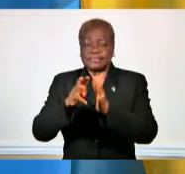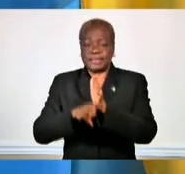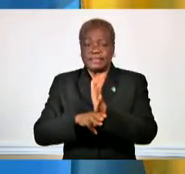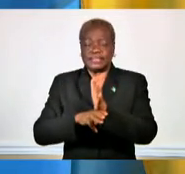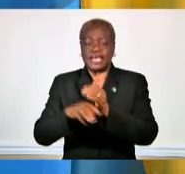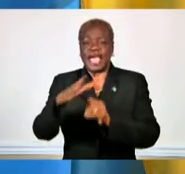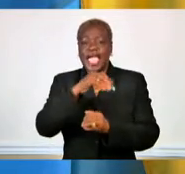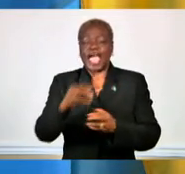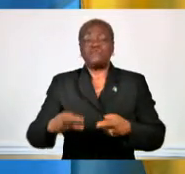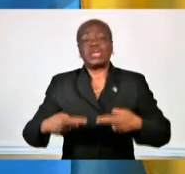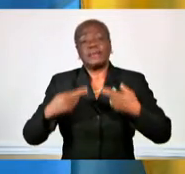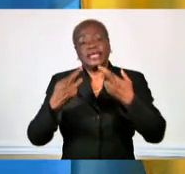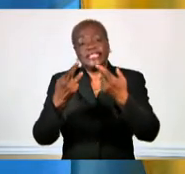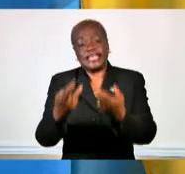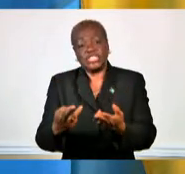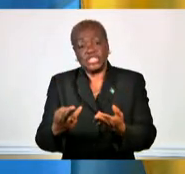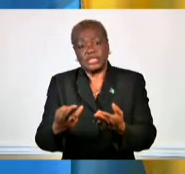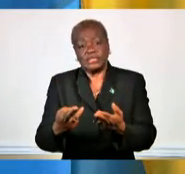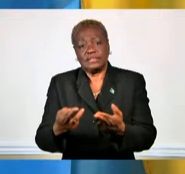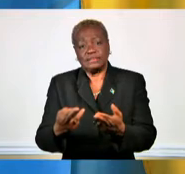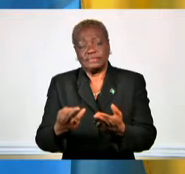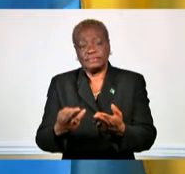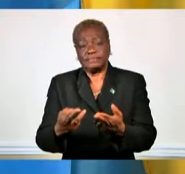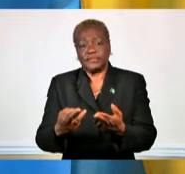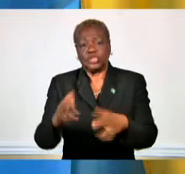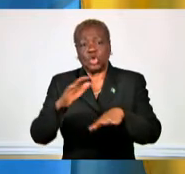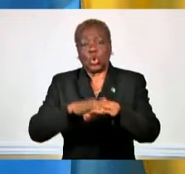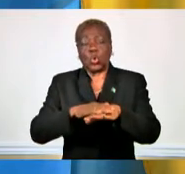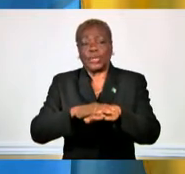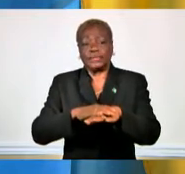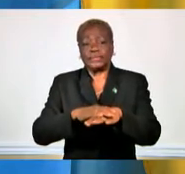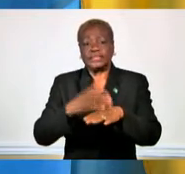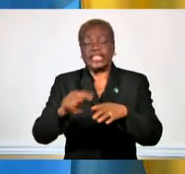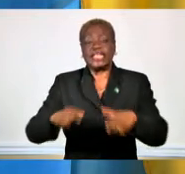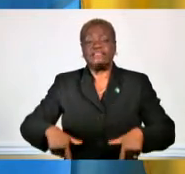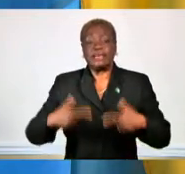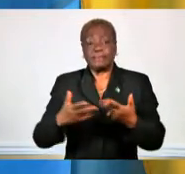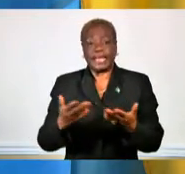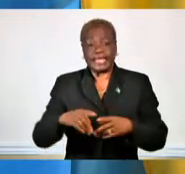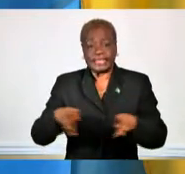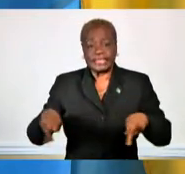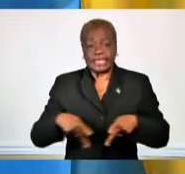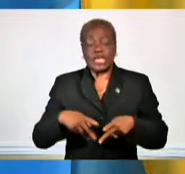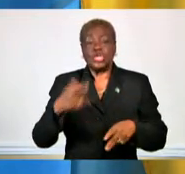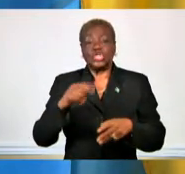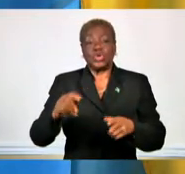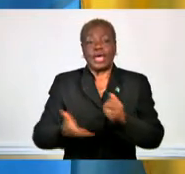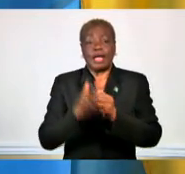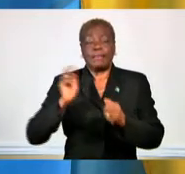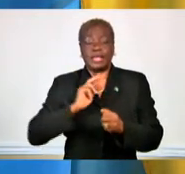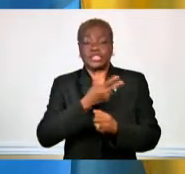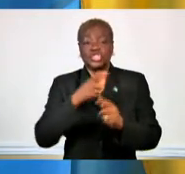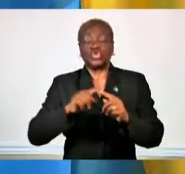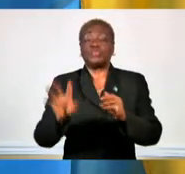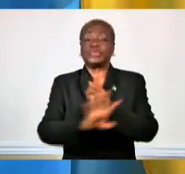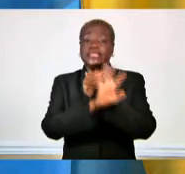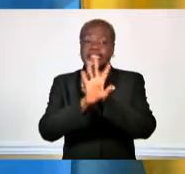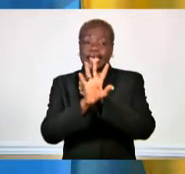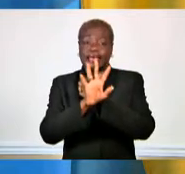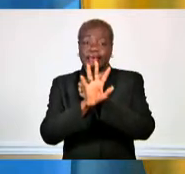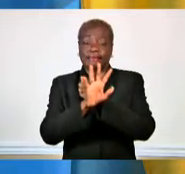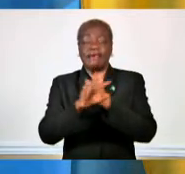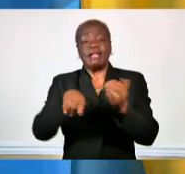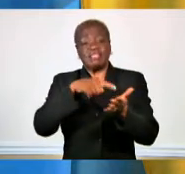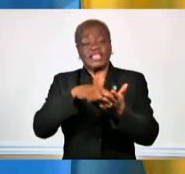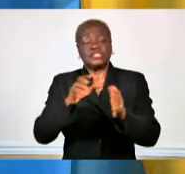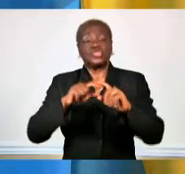and recommendations on accommodations to enable us to both further protect this vulnerable